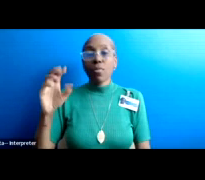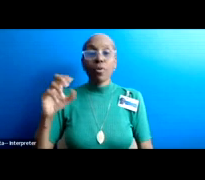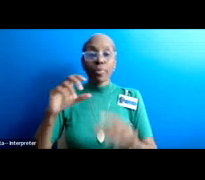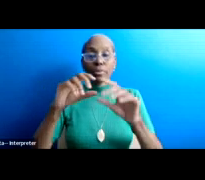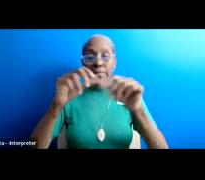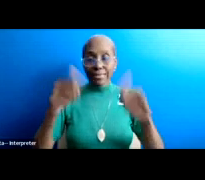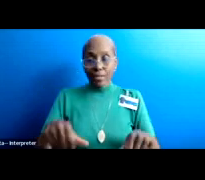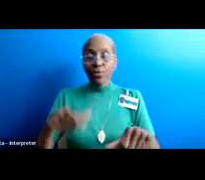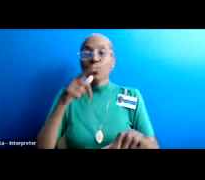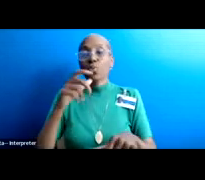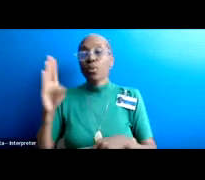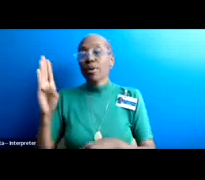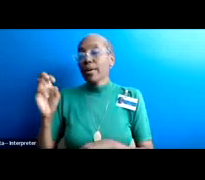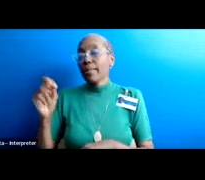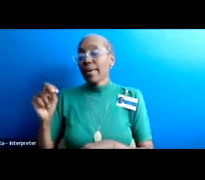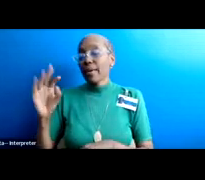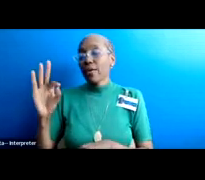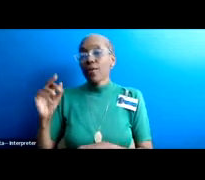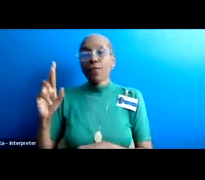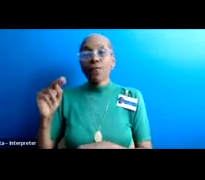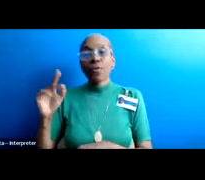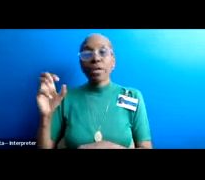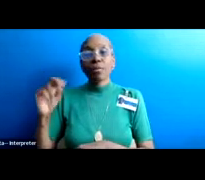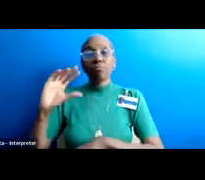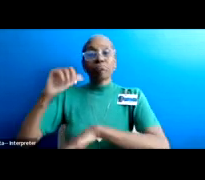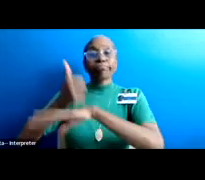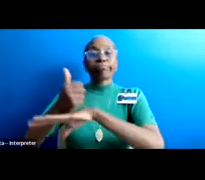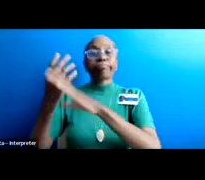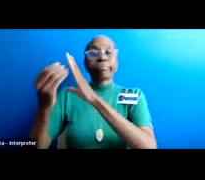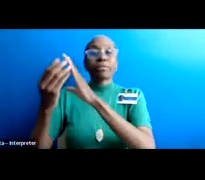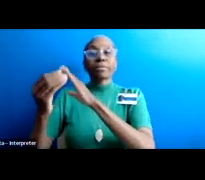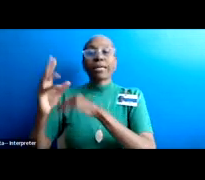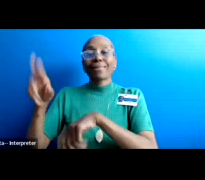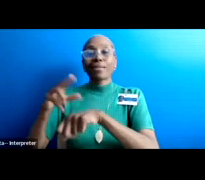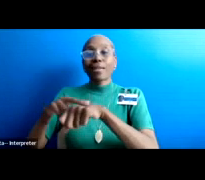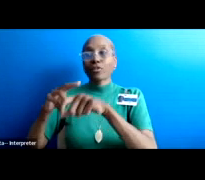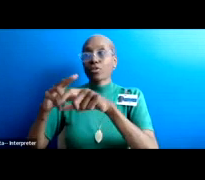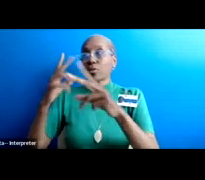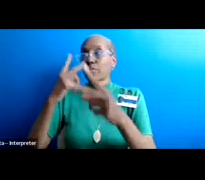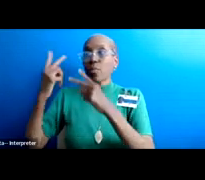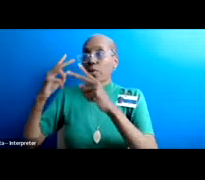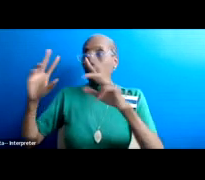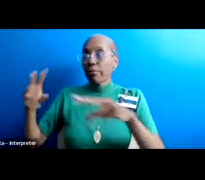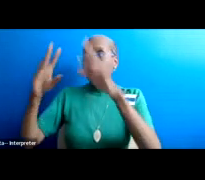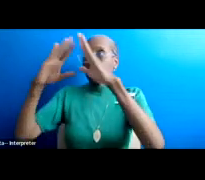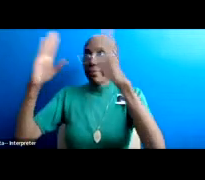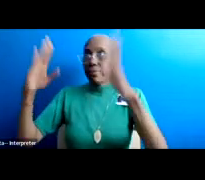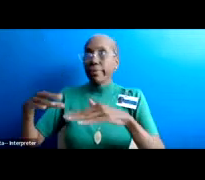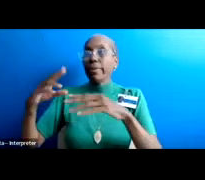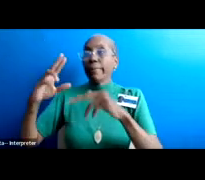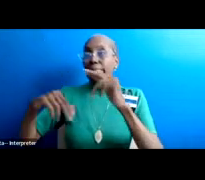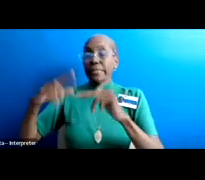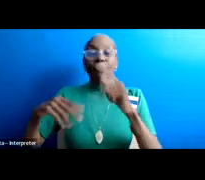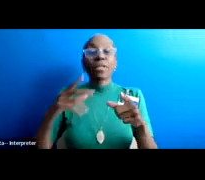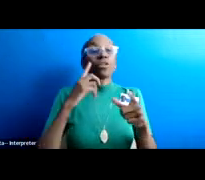Benjamin Franklin, and it's outside the National Memorial. So say that the text on your slide or your